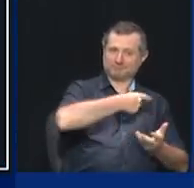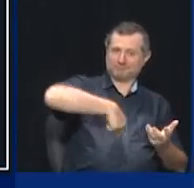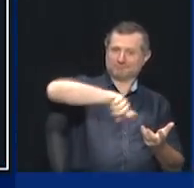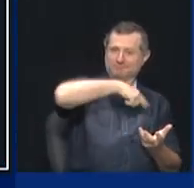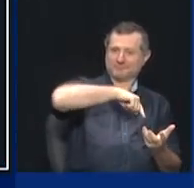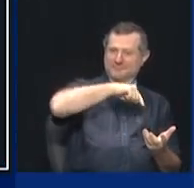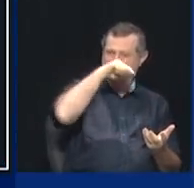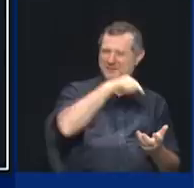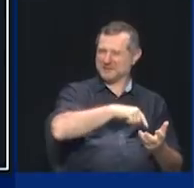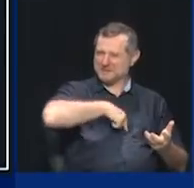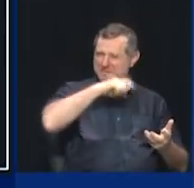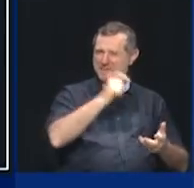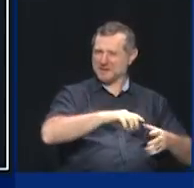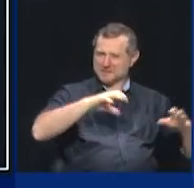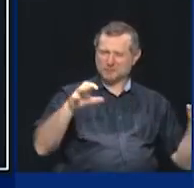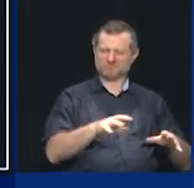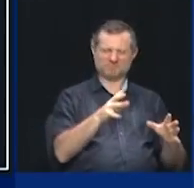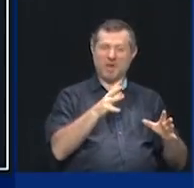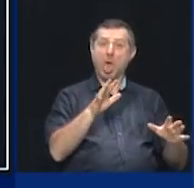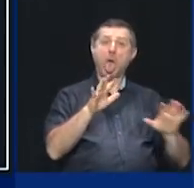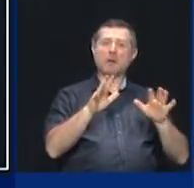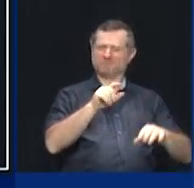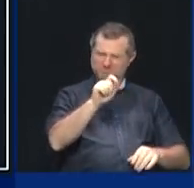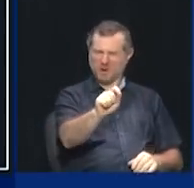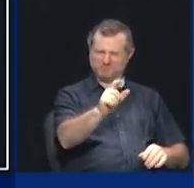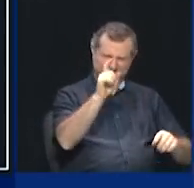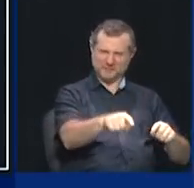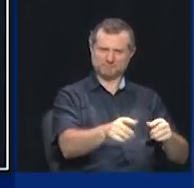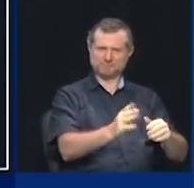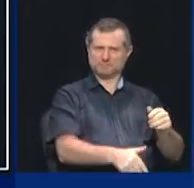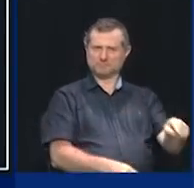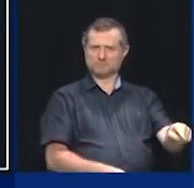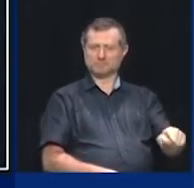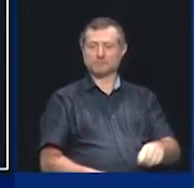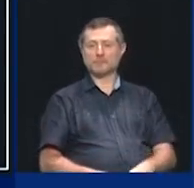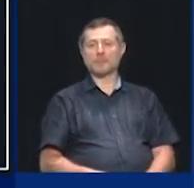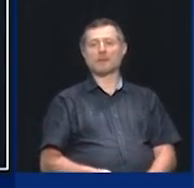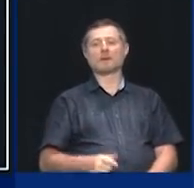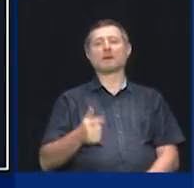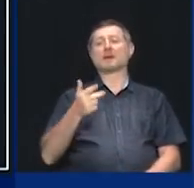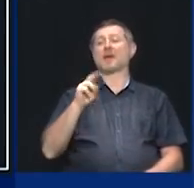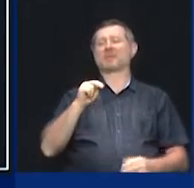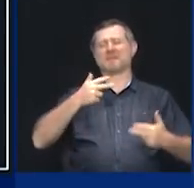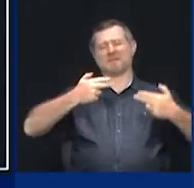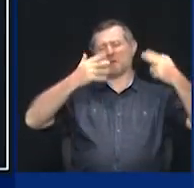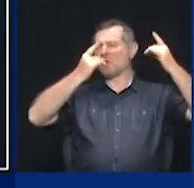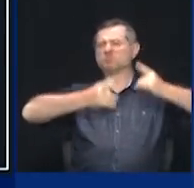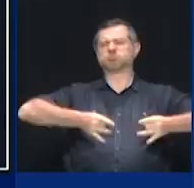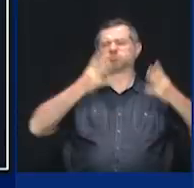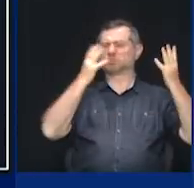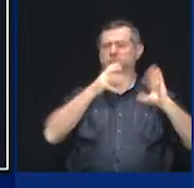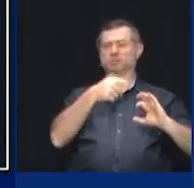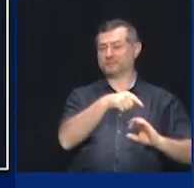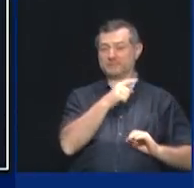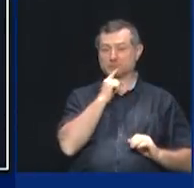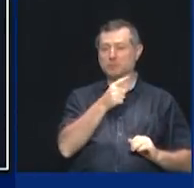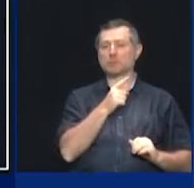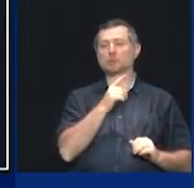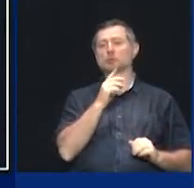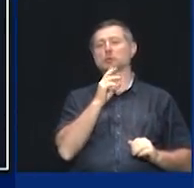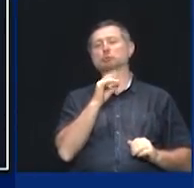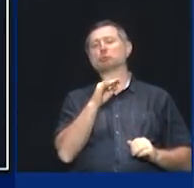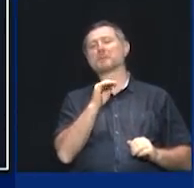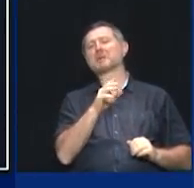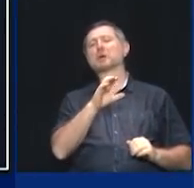done. We need to do the same thing with gun violence. This is not just a criminal justice issue, it's a public health